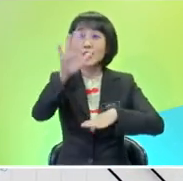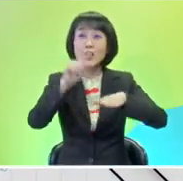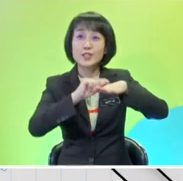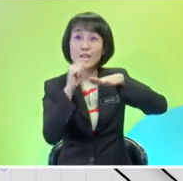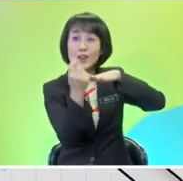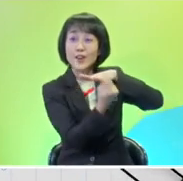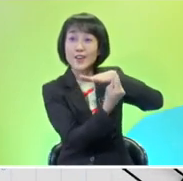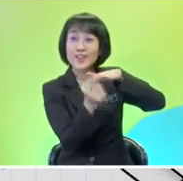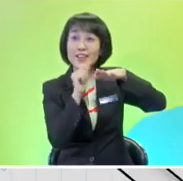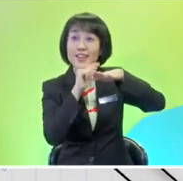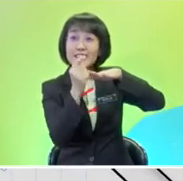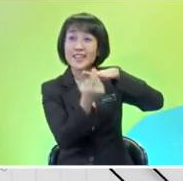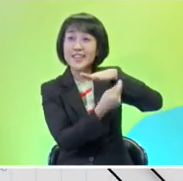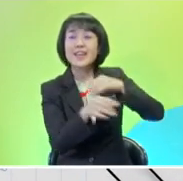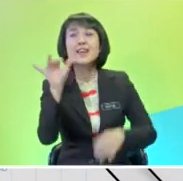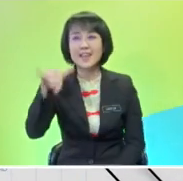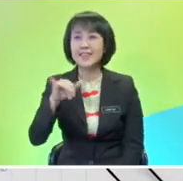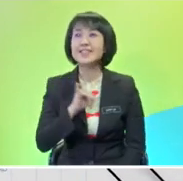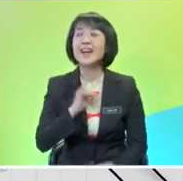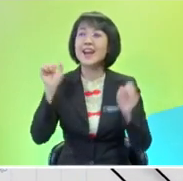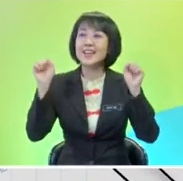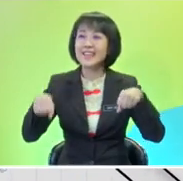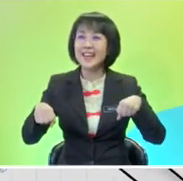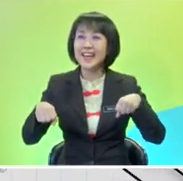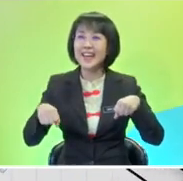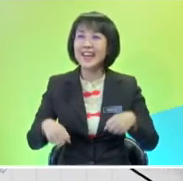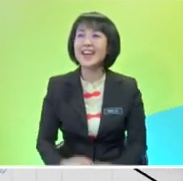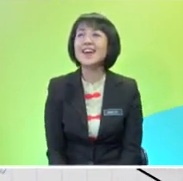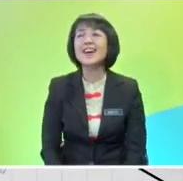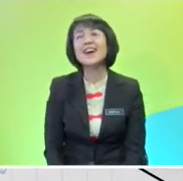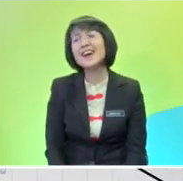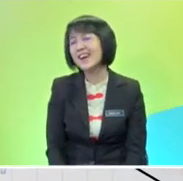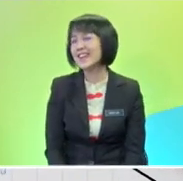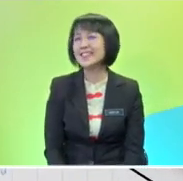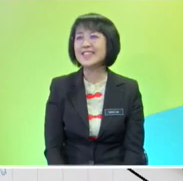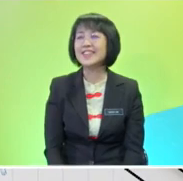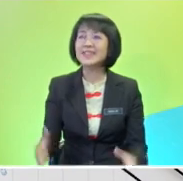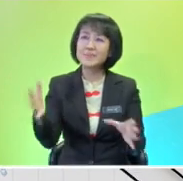Ooh. Yes, I can. Yay!